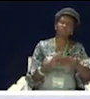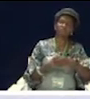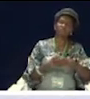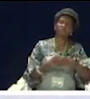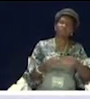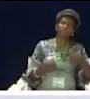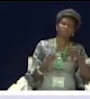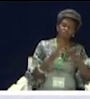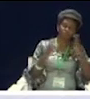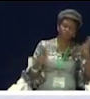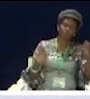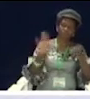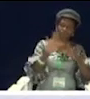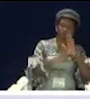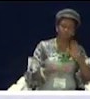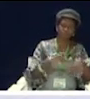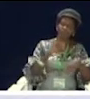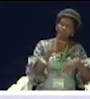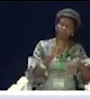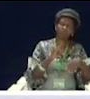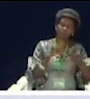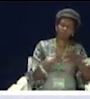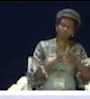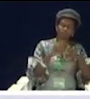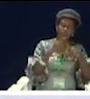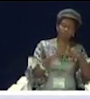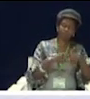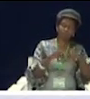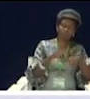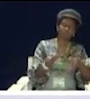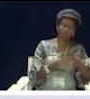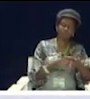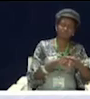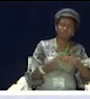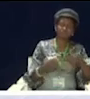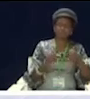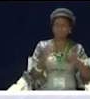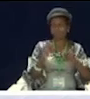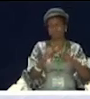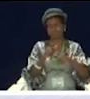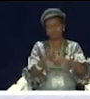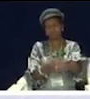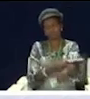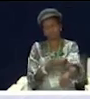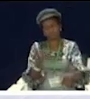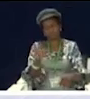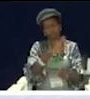How big your step is determined by how long your legs are.